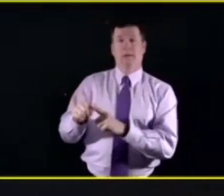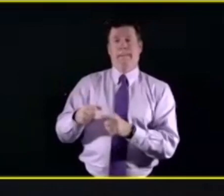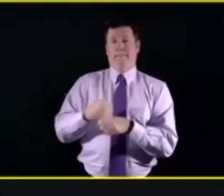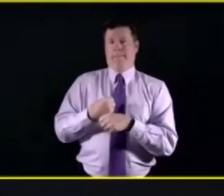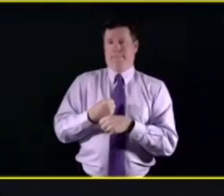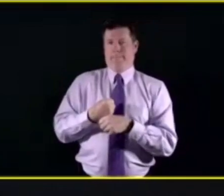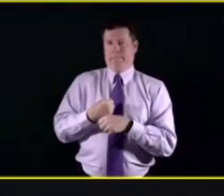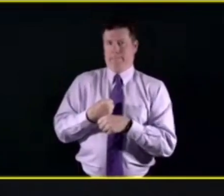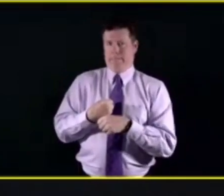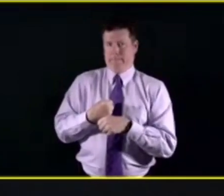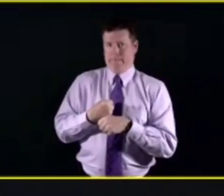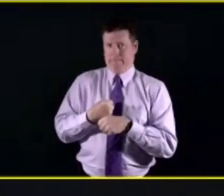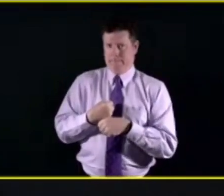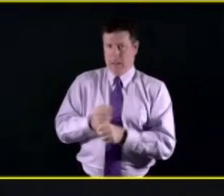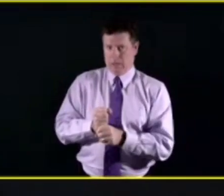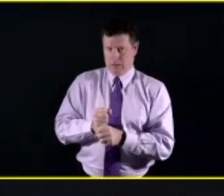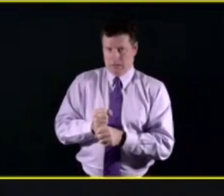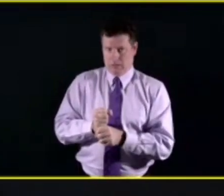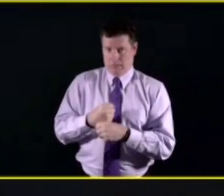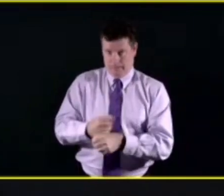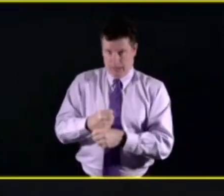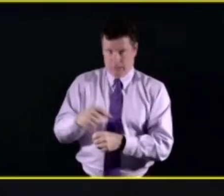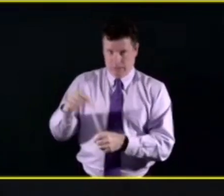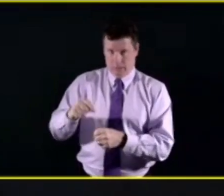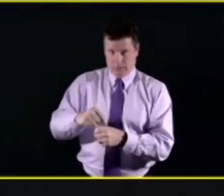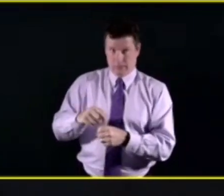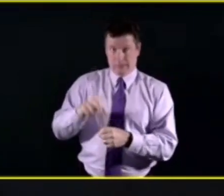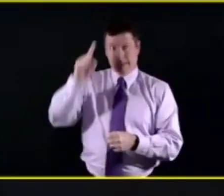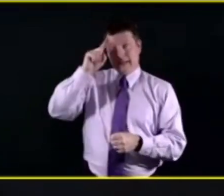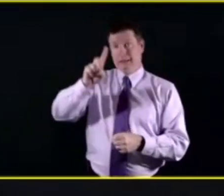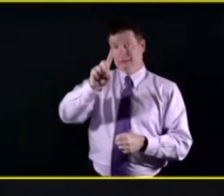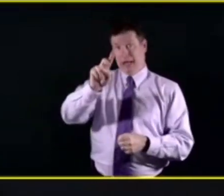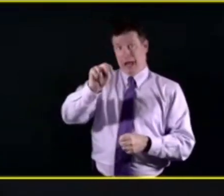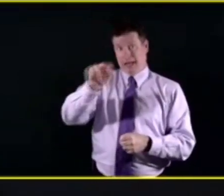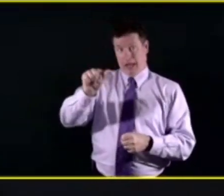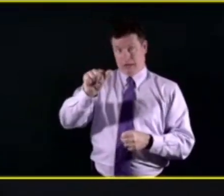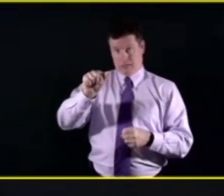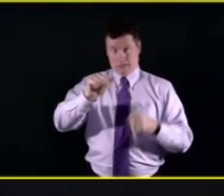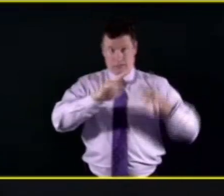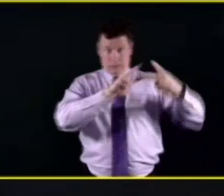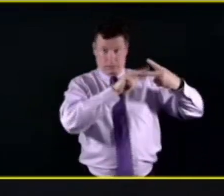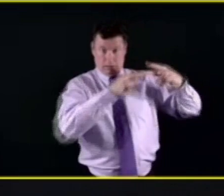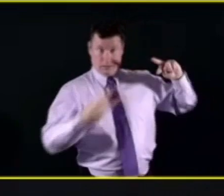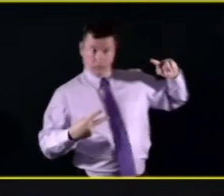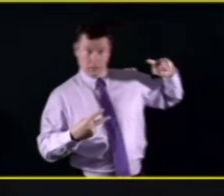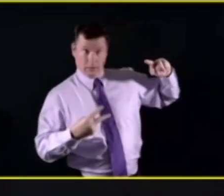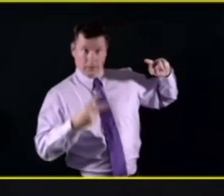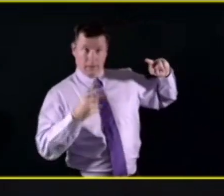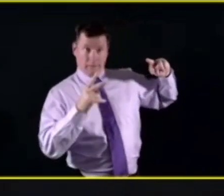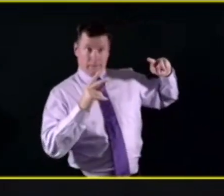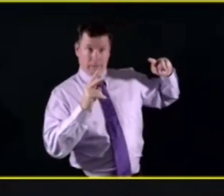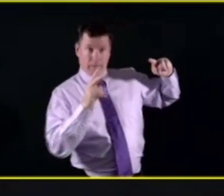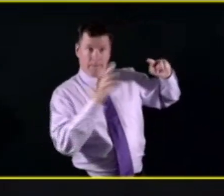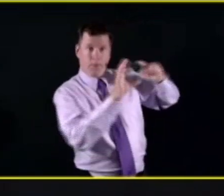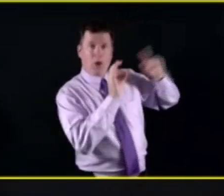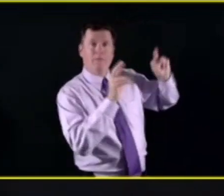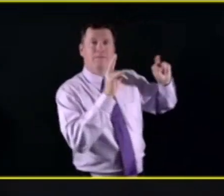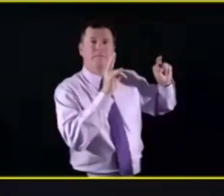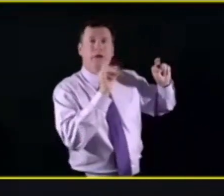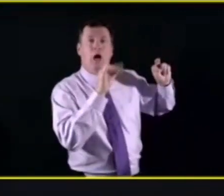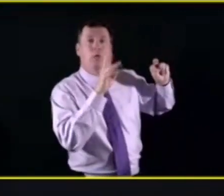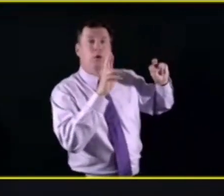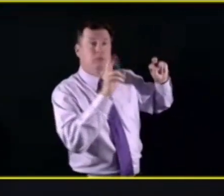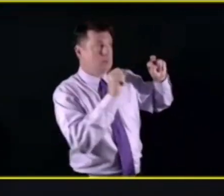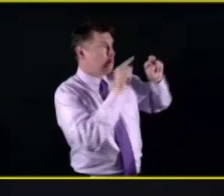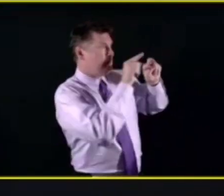sequence that is present in the virus. Now that, as I pointed out, the spike protein, protein on the surface